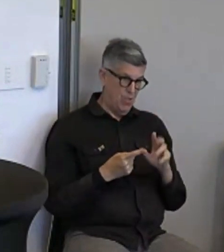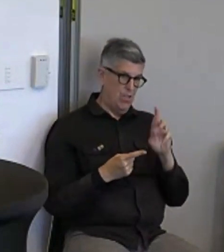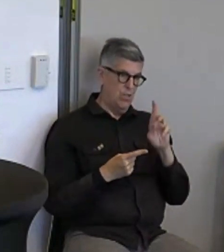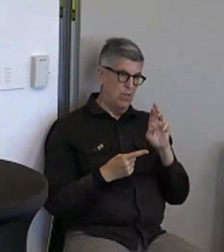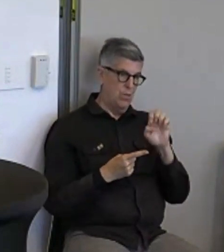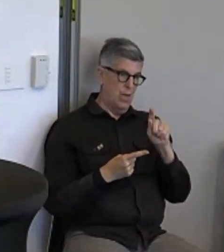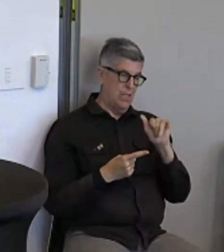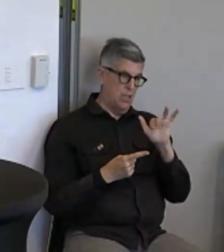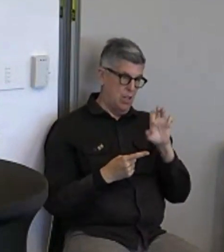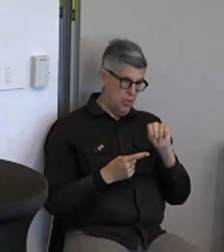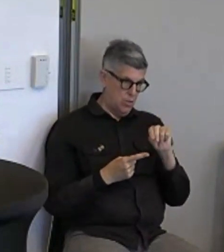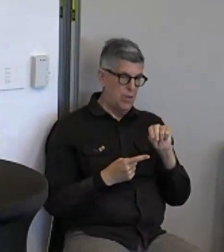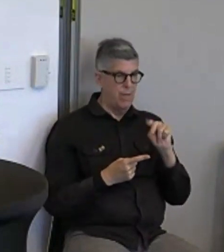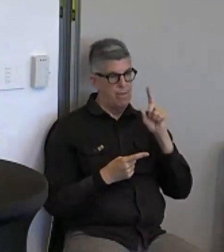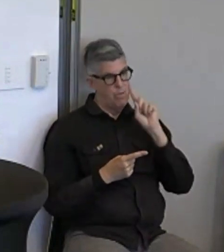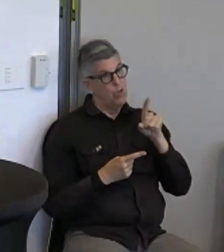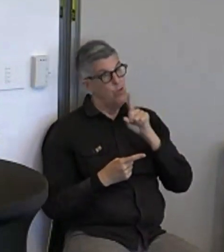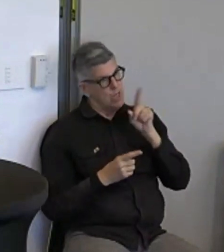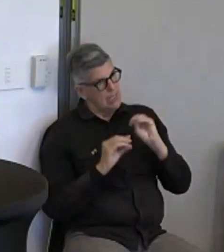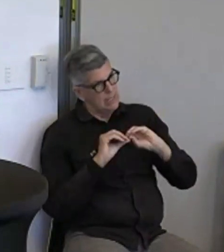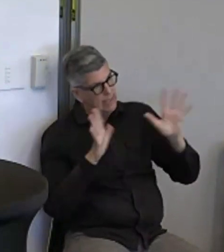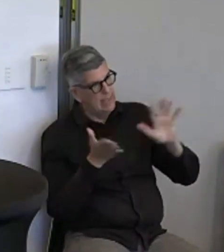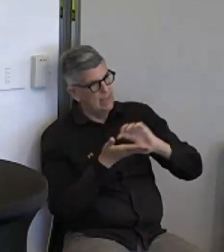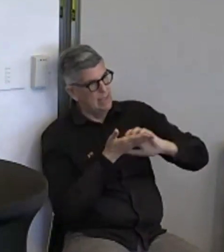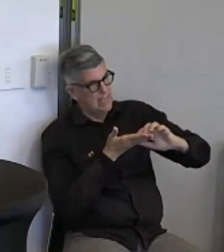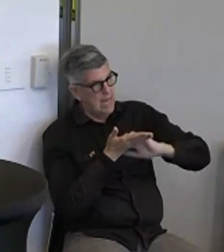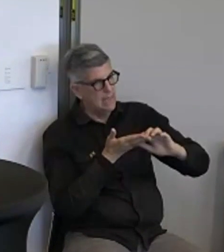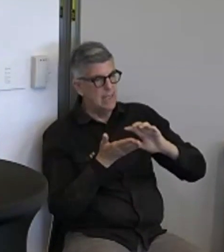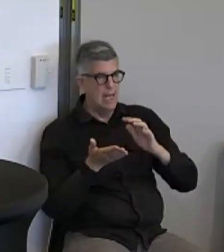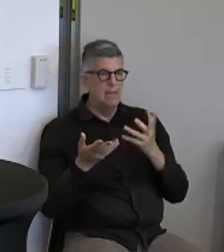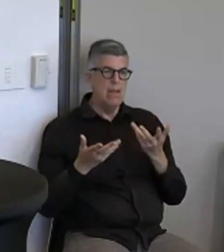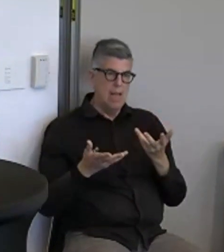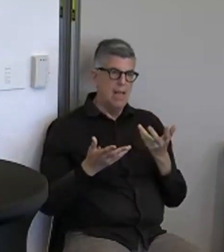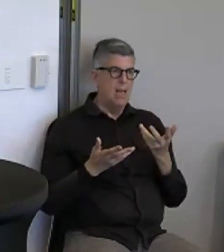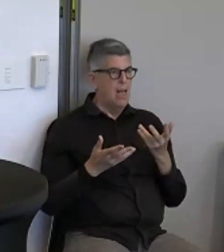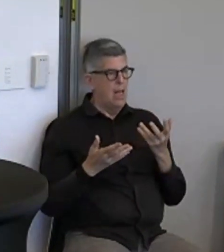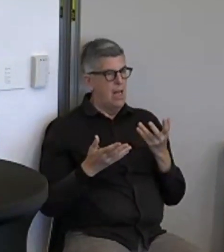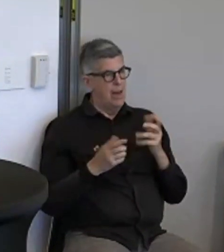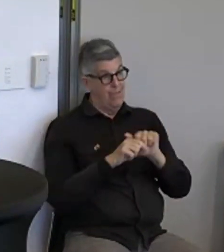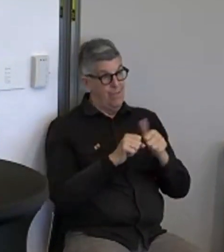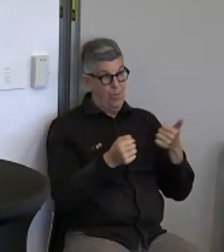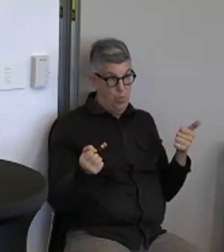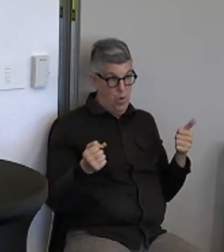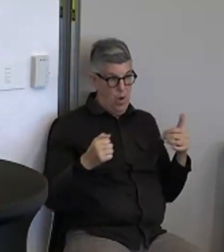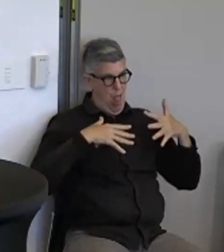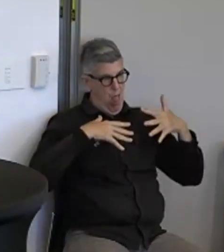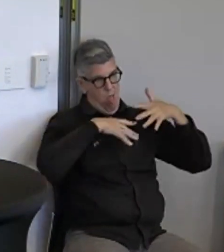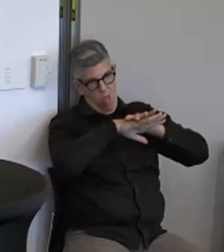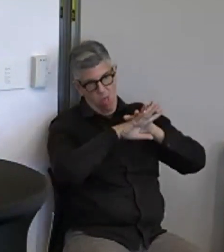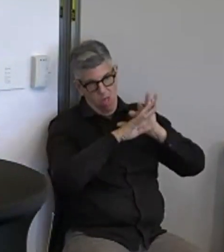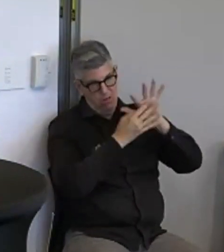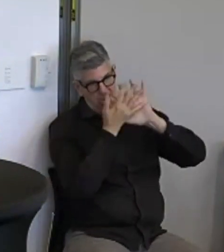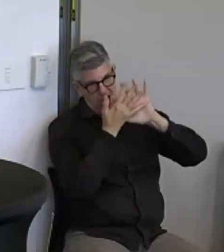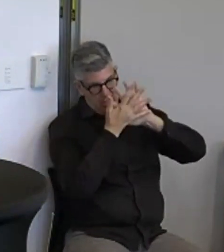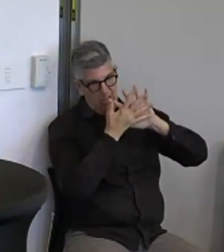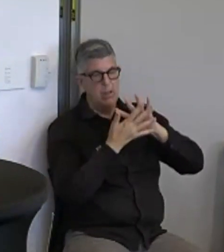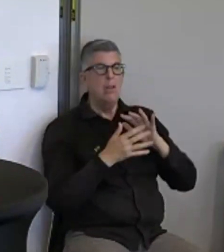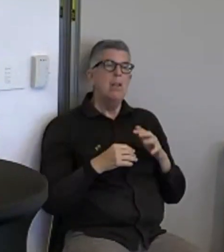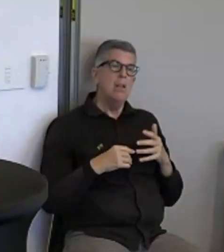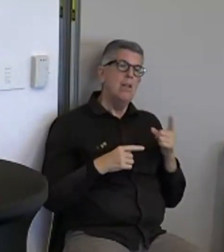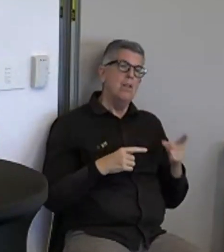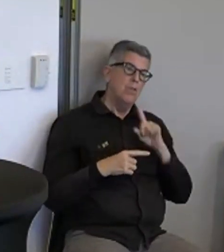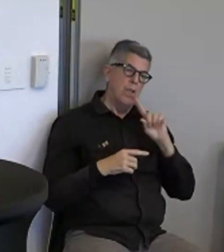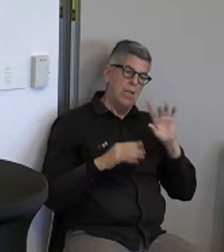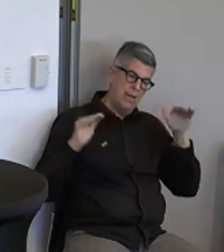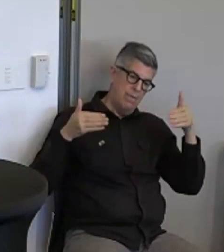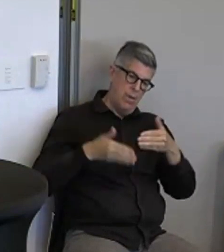for legible tactile graphics and the importance of avoiding clutter, really focusing on the purpose of the map and what the map